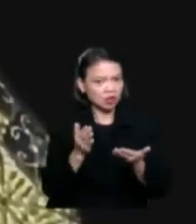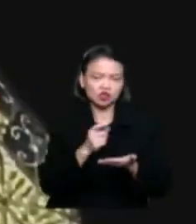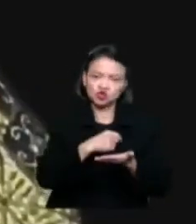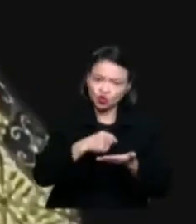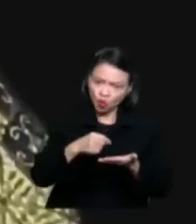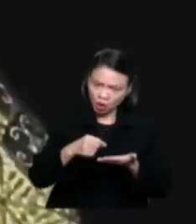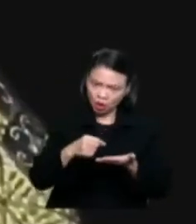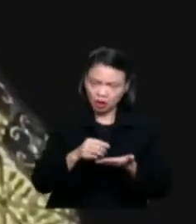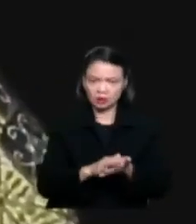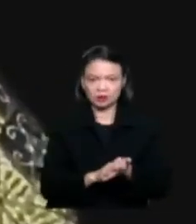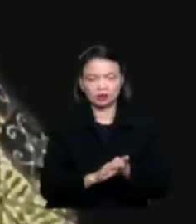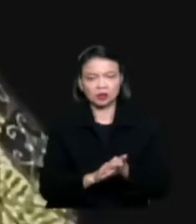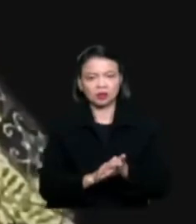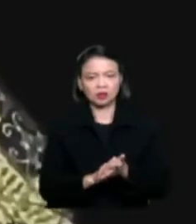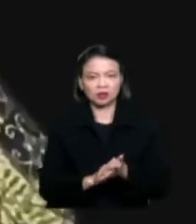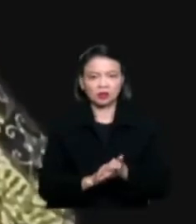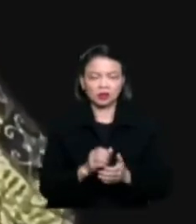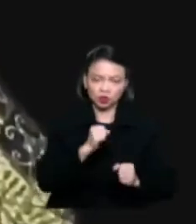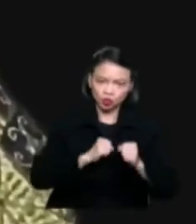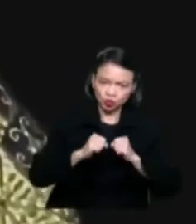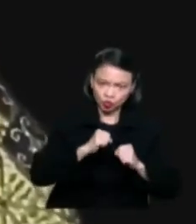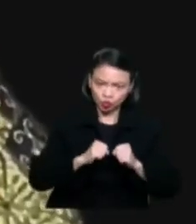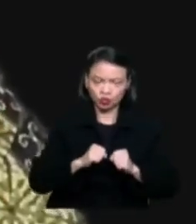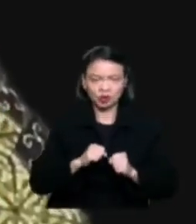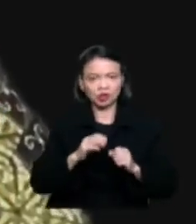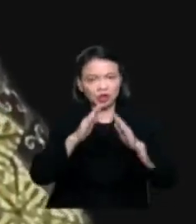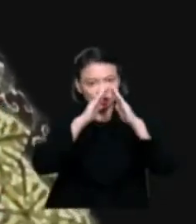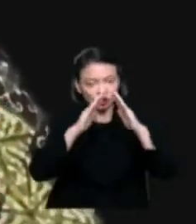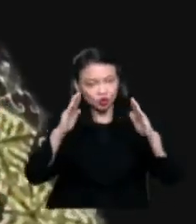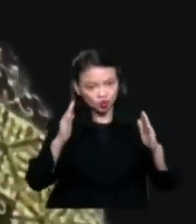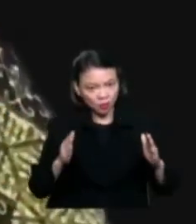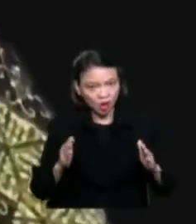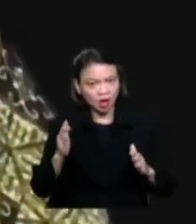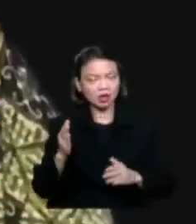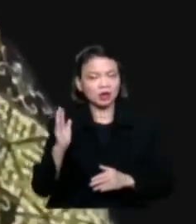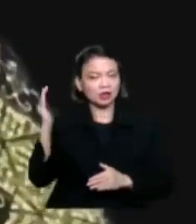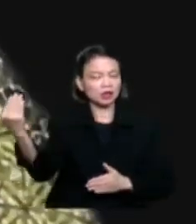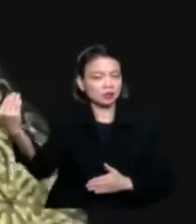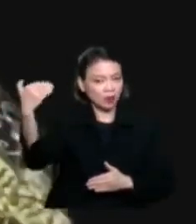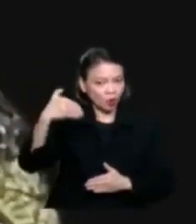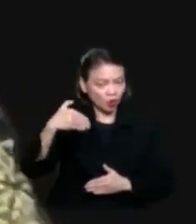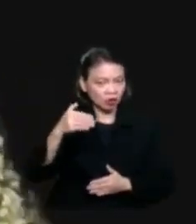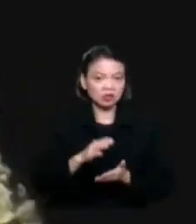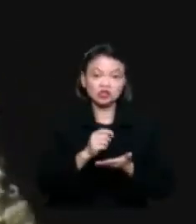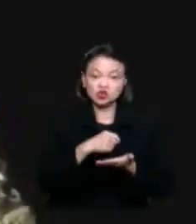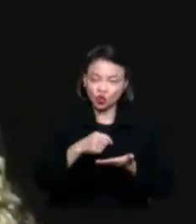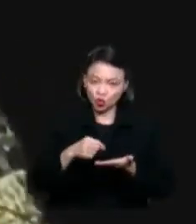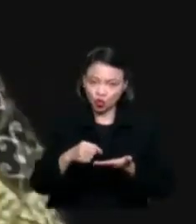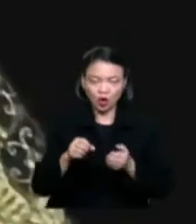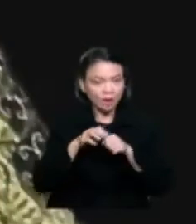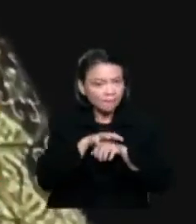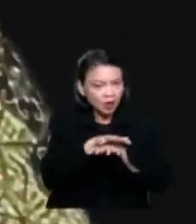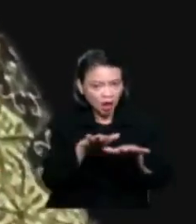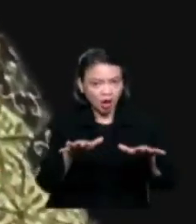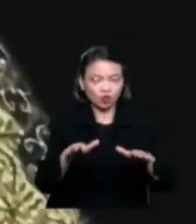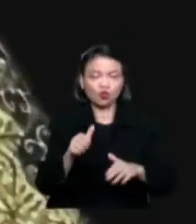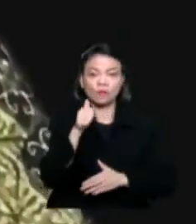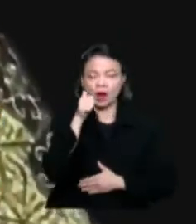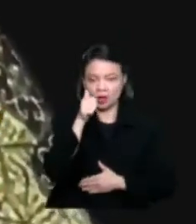behavior in the school can also influence the behavior in the family. This is